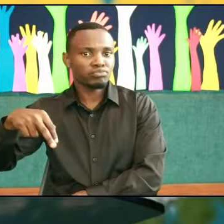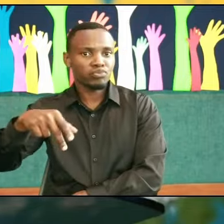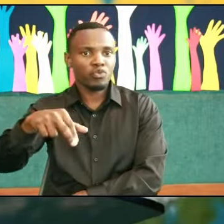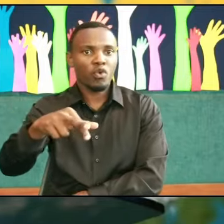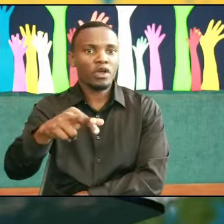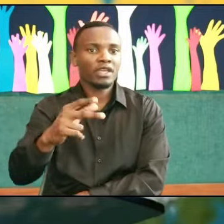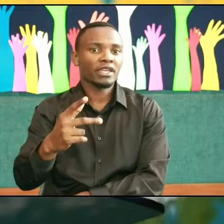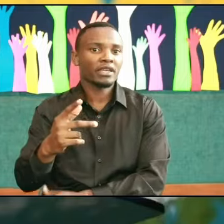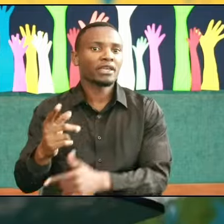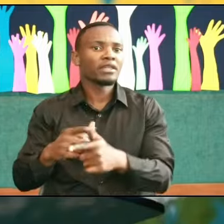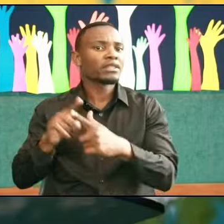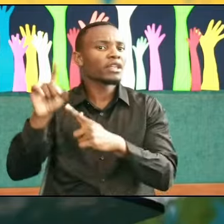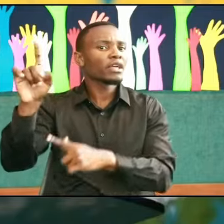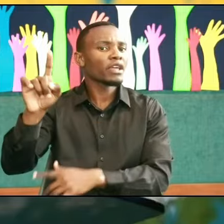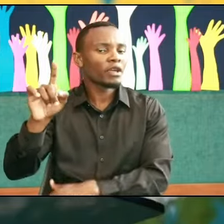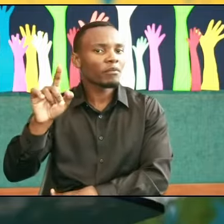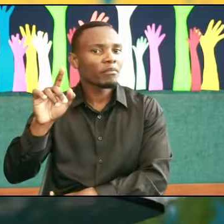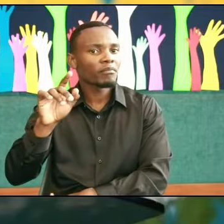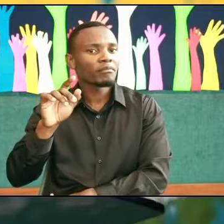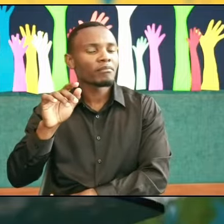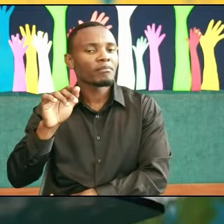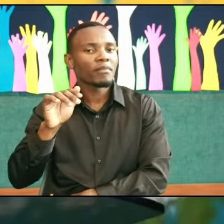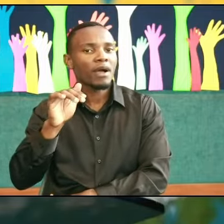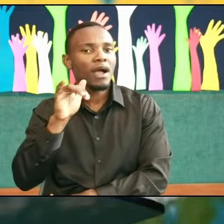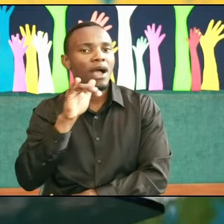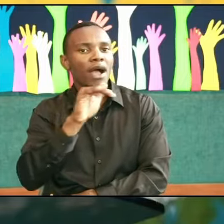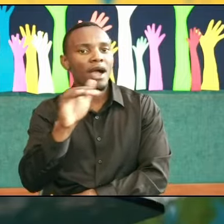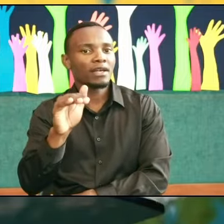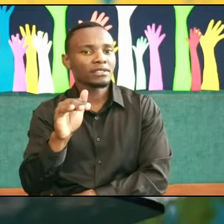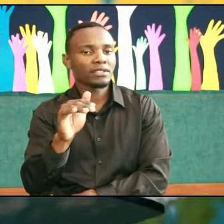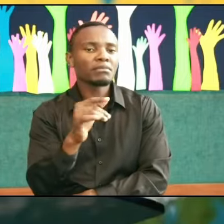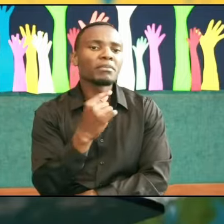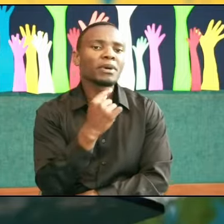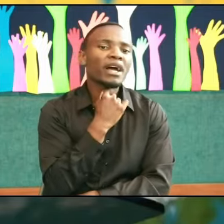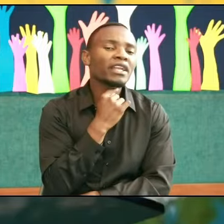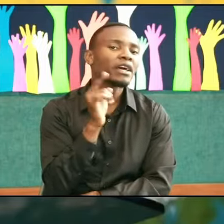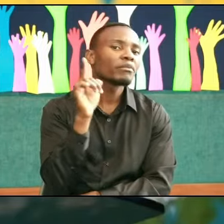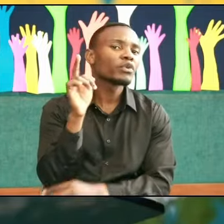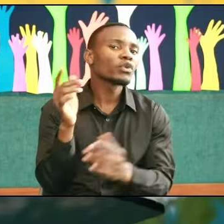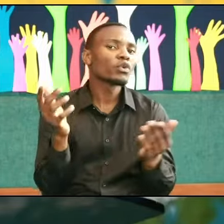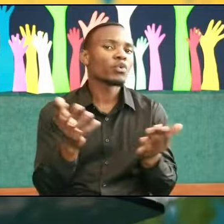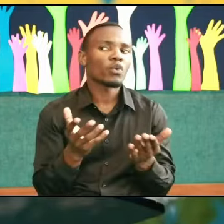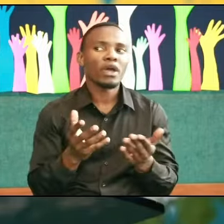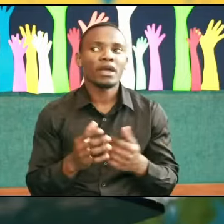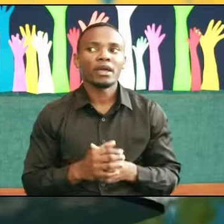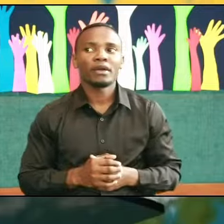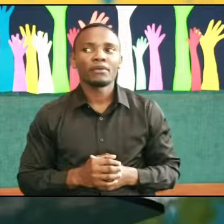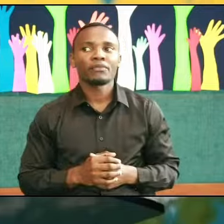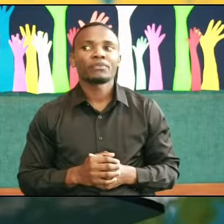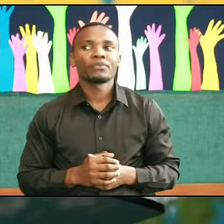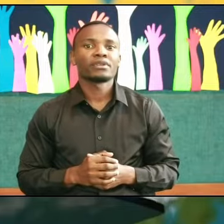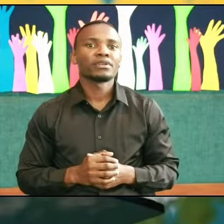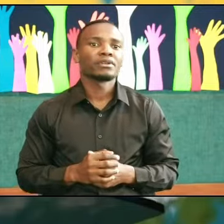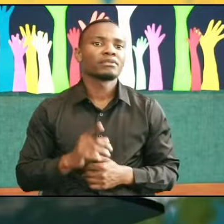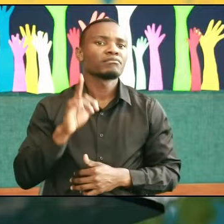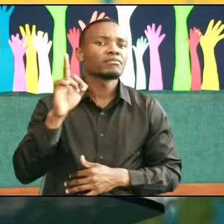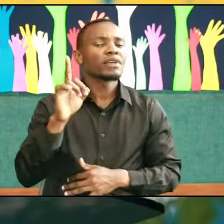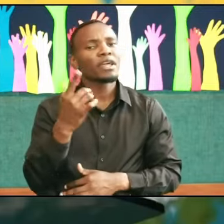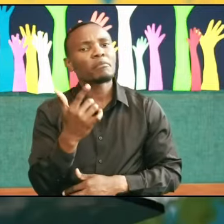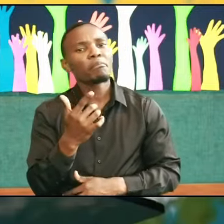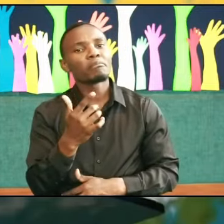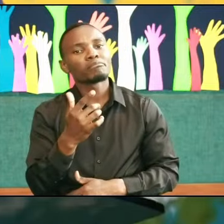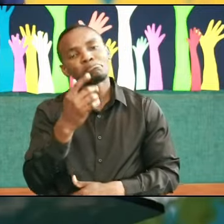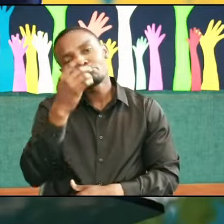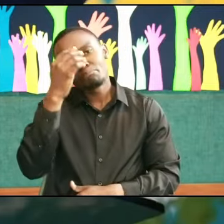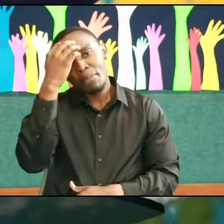calling and asking, Adam, where are you? He's still the same God. He's not saying, why did you do this? Well, I told you not to do